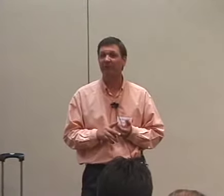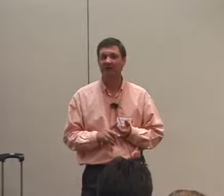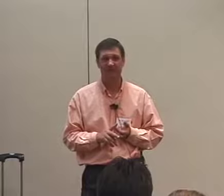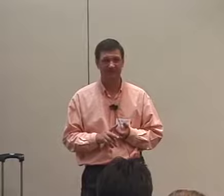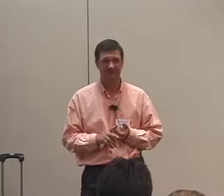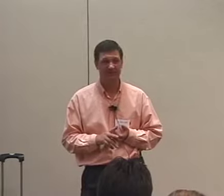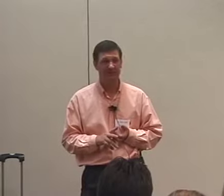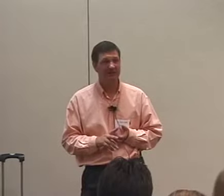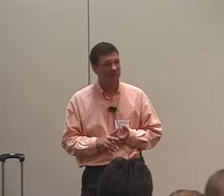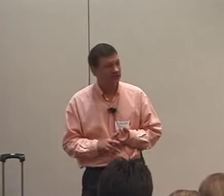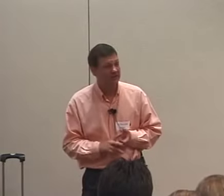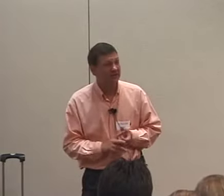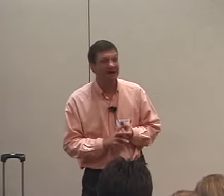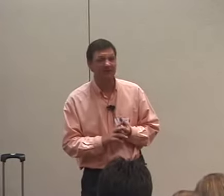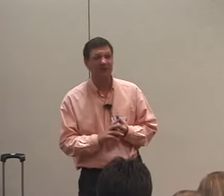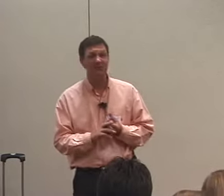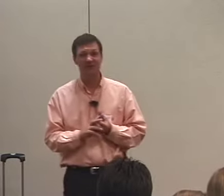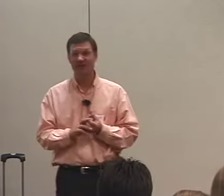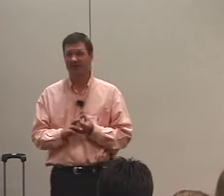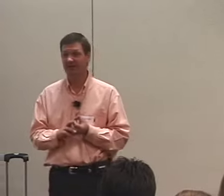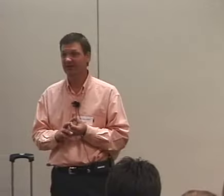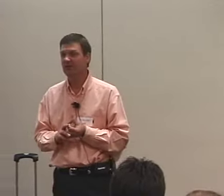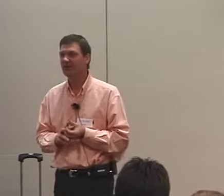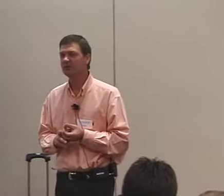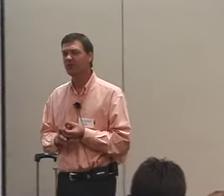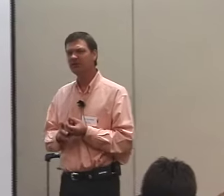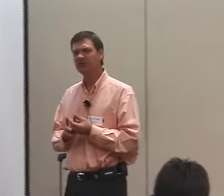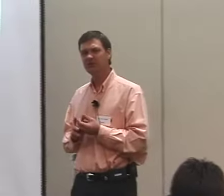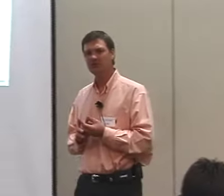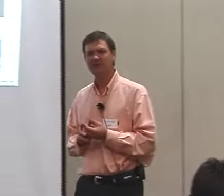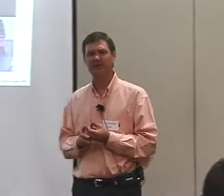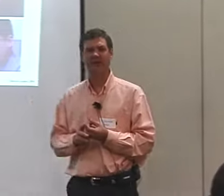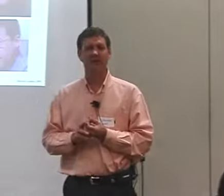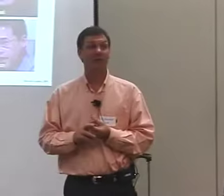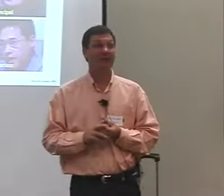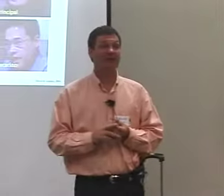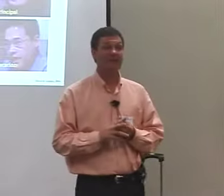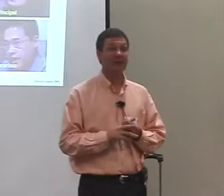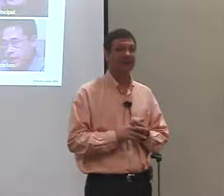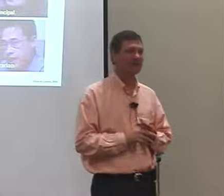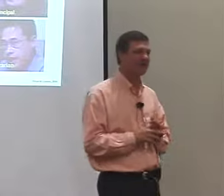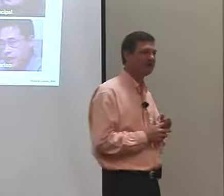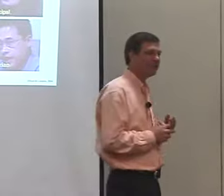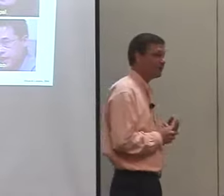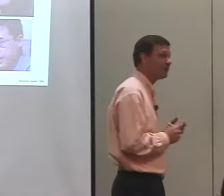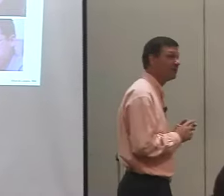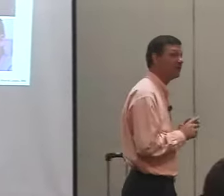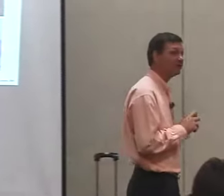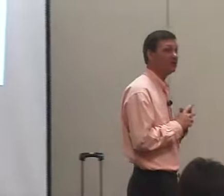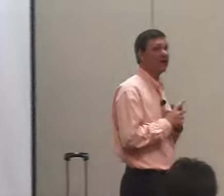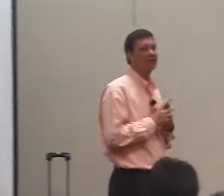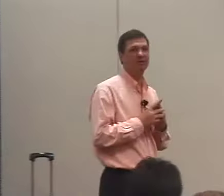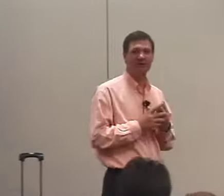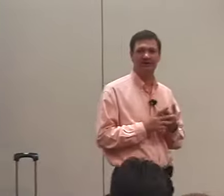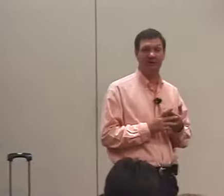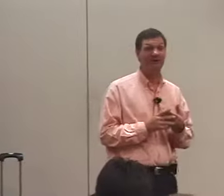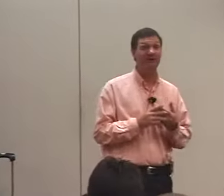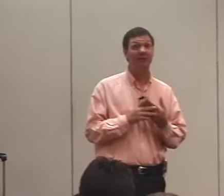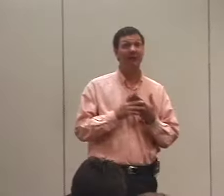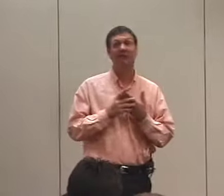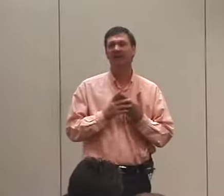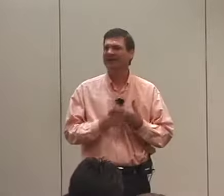possible punishments, just like my students did. So what would you do for this kid? We could suspend him. What if that doesn't work? We'll suspend him for 2 days. What if that